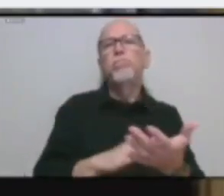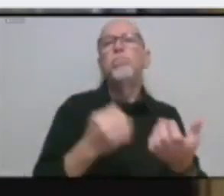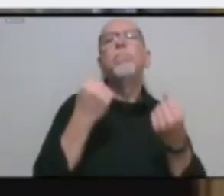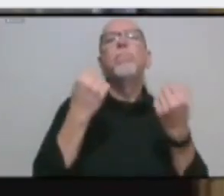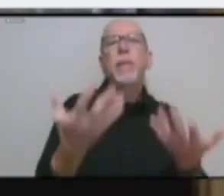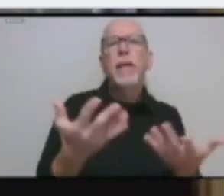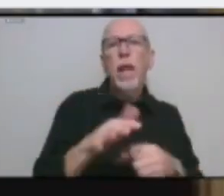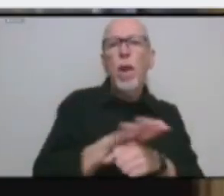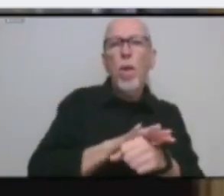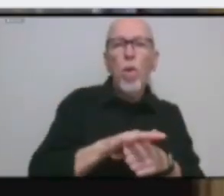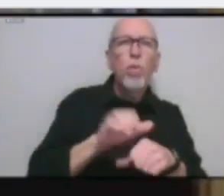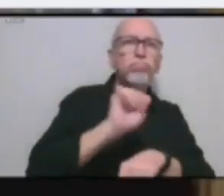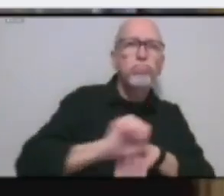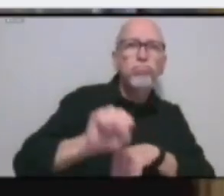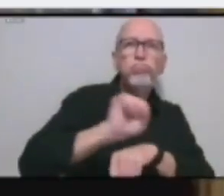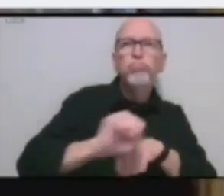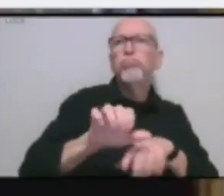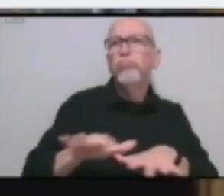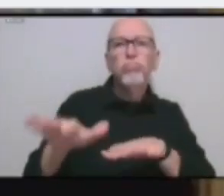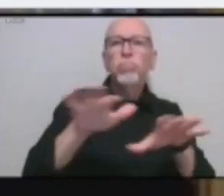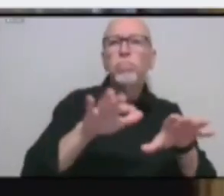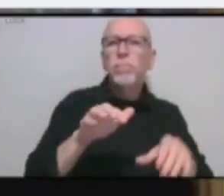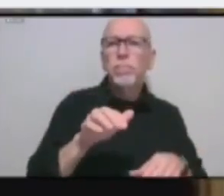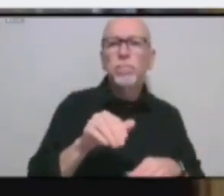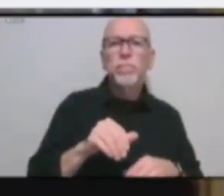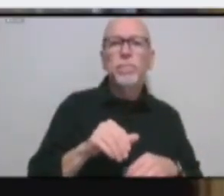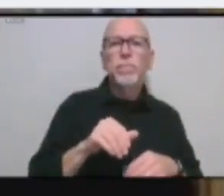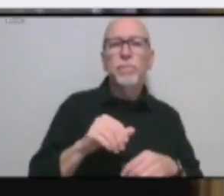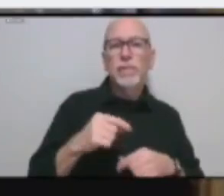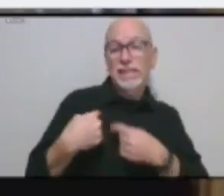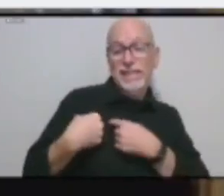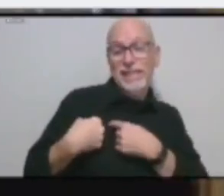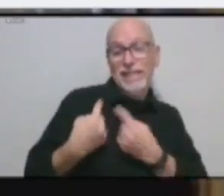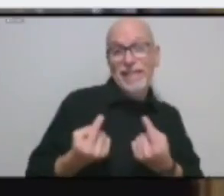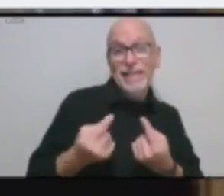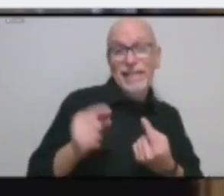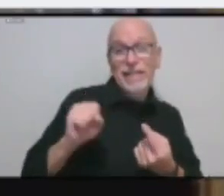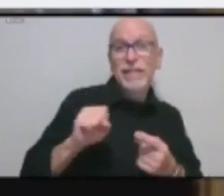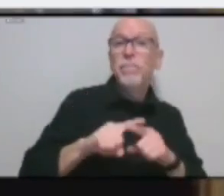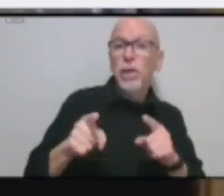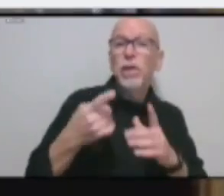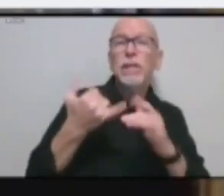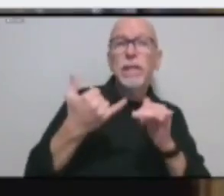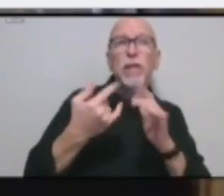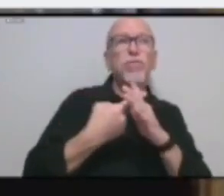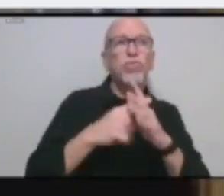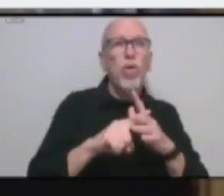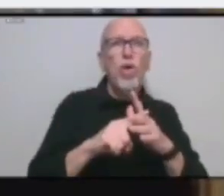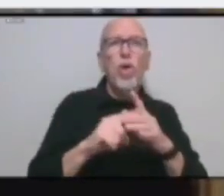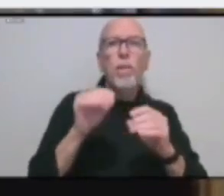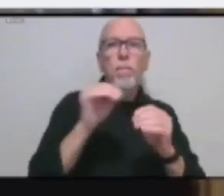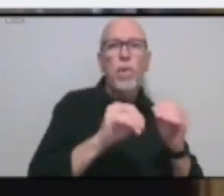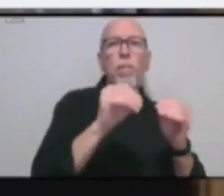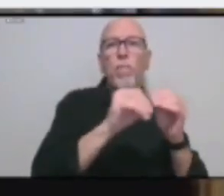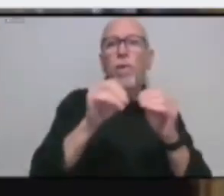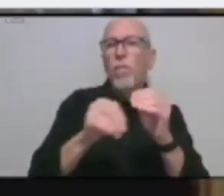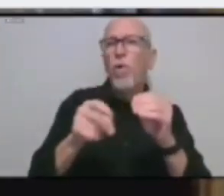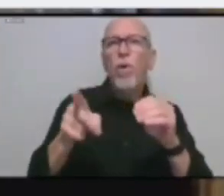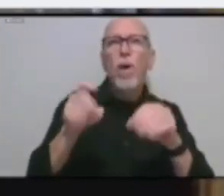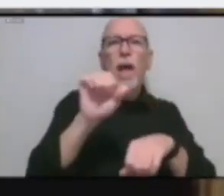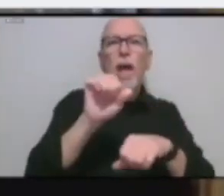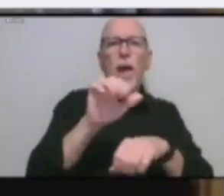local efforts, not just as of late, but they're starting to accumulate. And that's going to make a